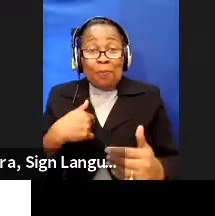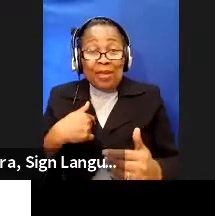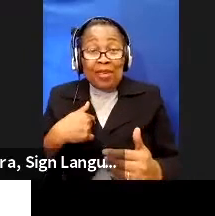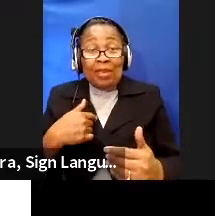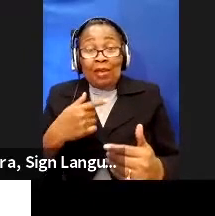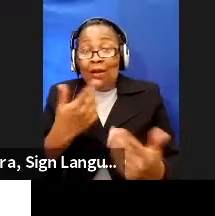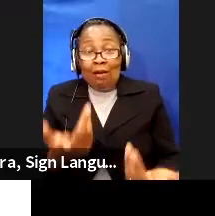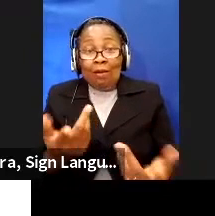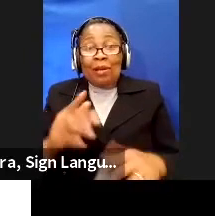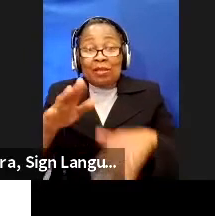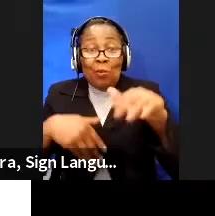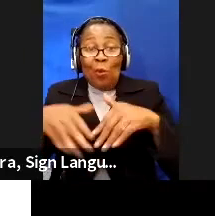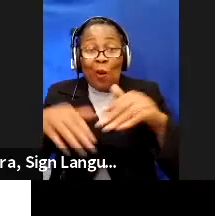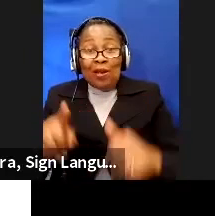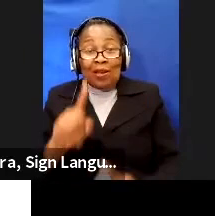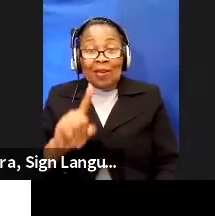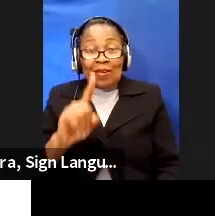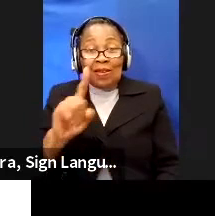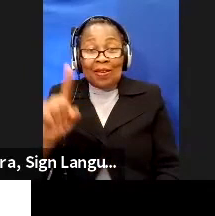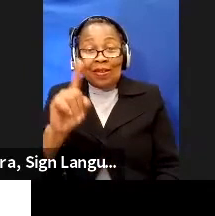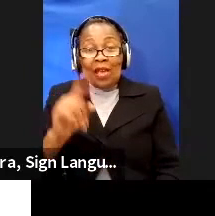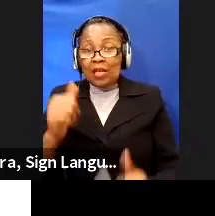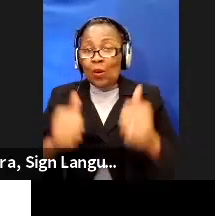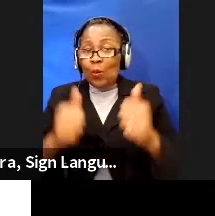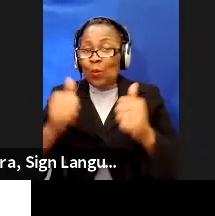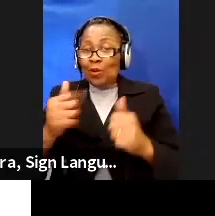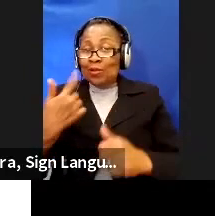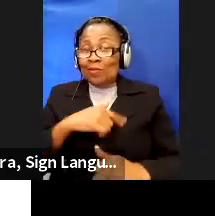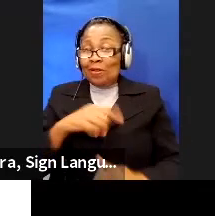steps. In that scenario, which one of us is more disabled?